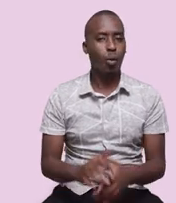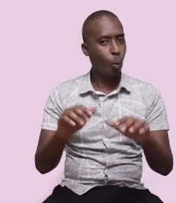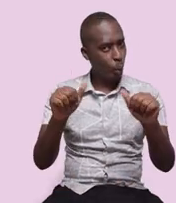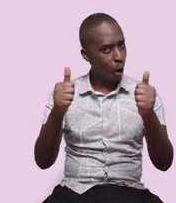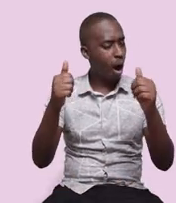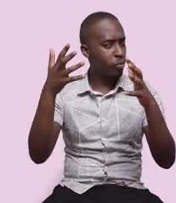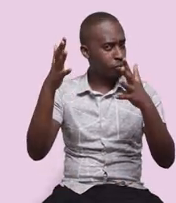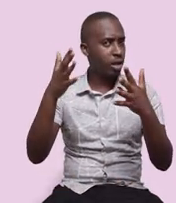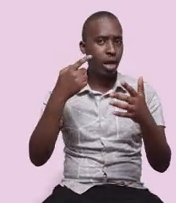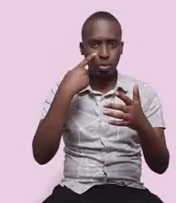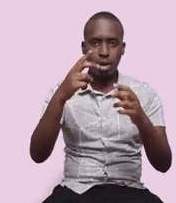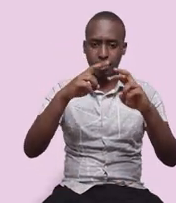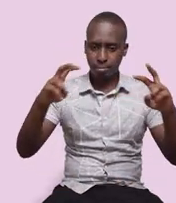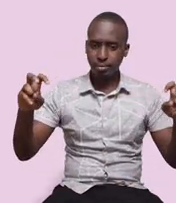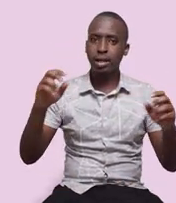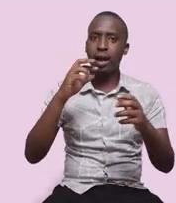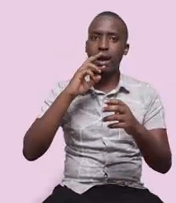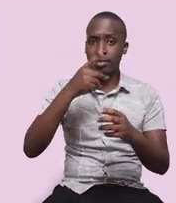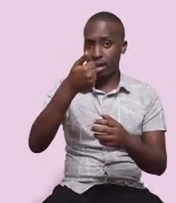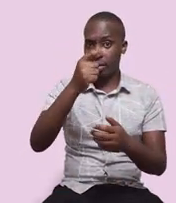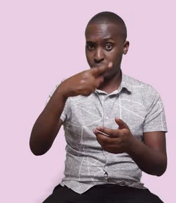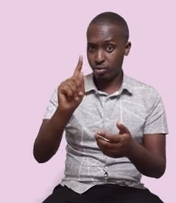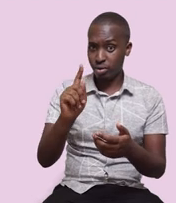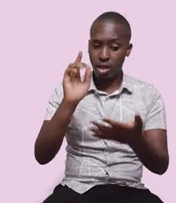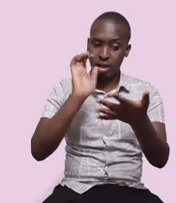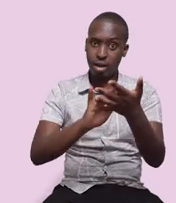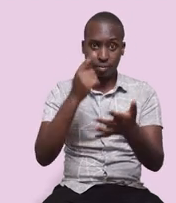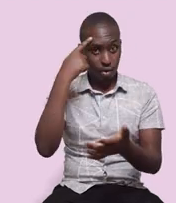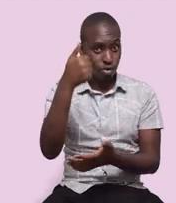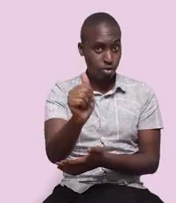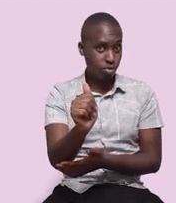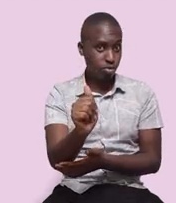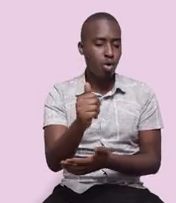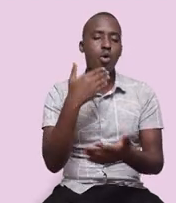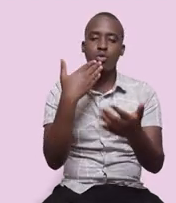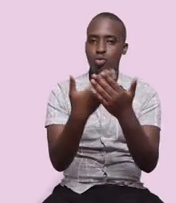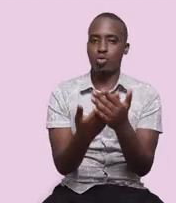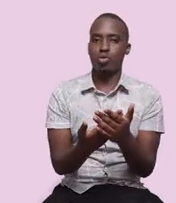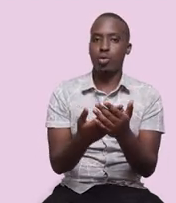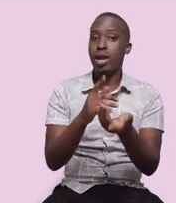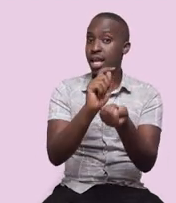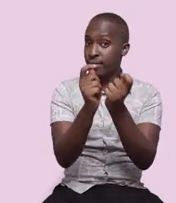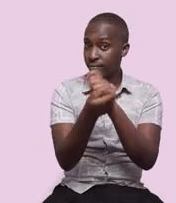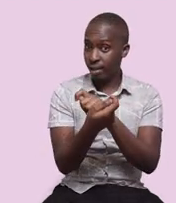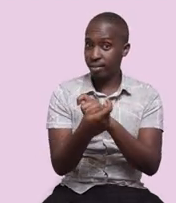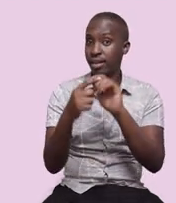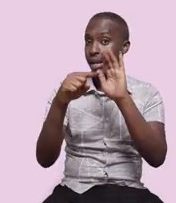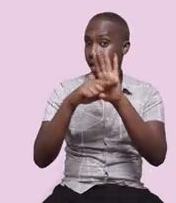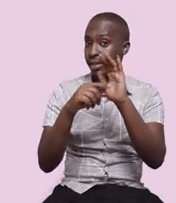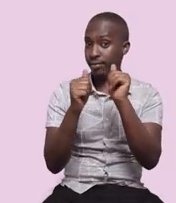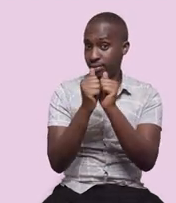Wow, let's check if your answer is correct. Can I click for you here? Good, the inverse of